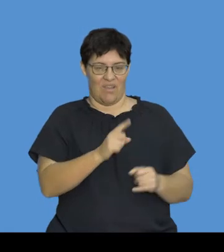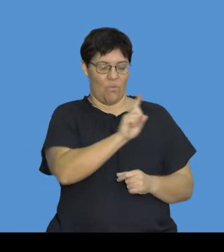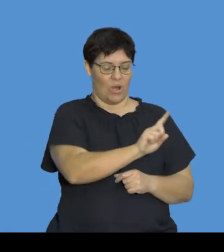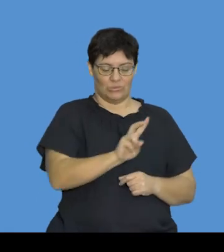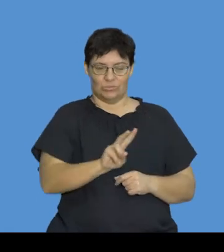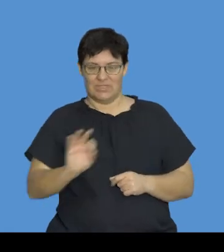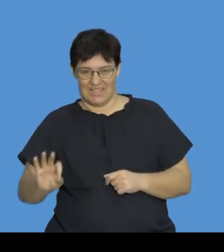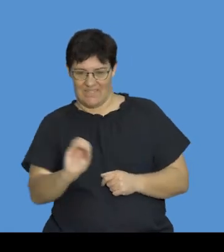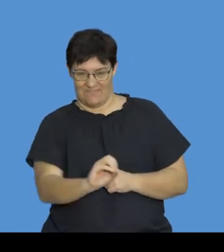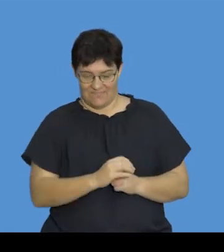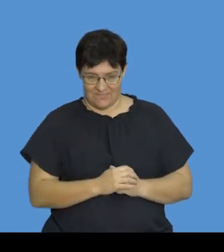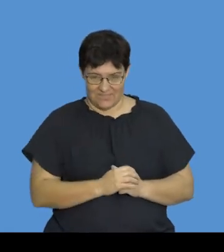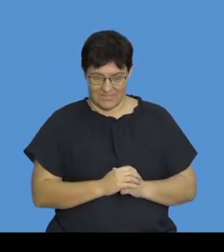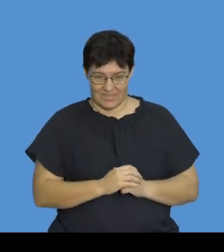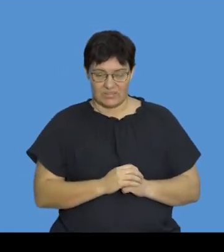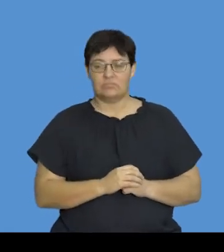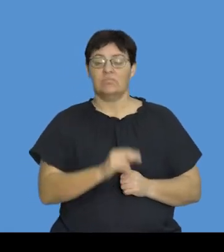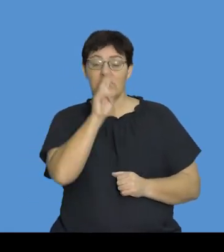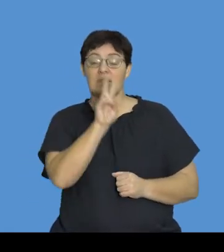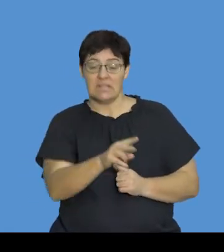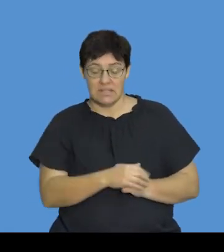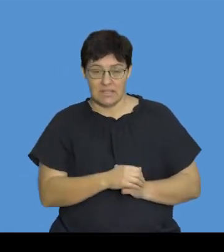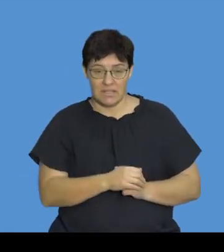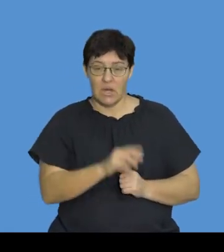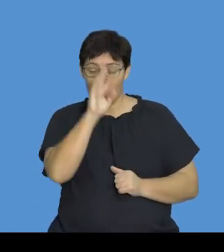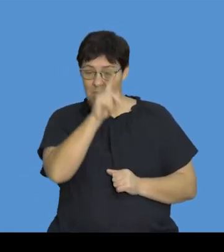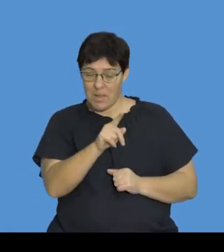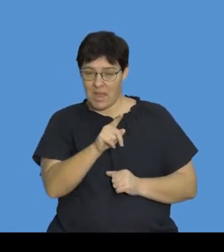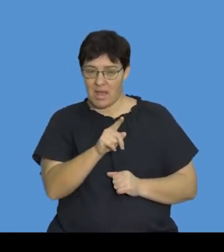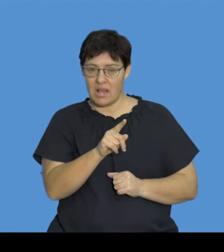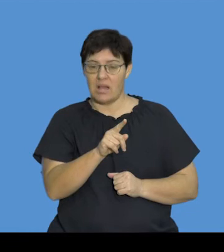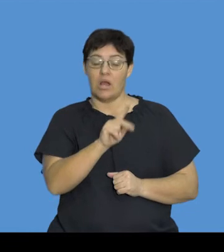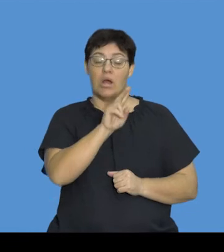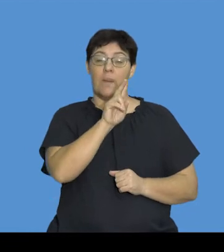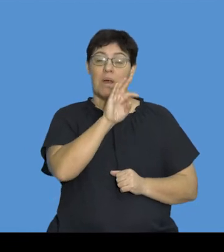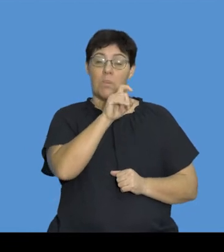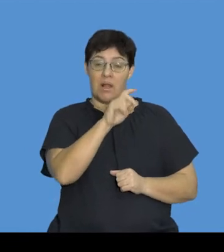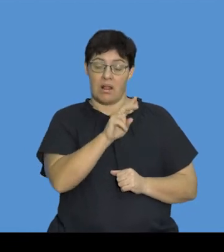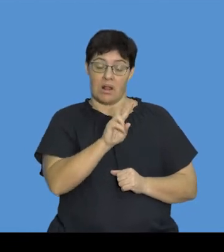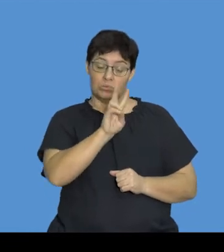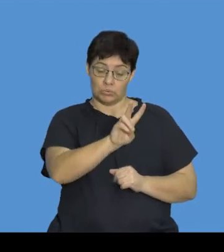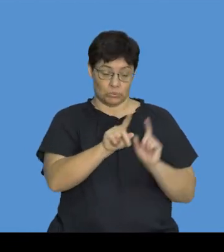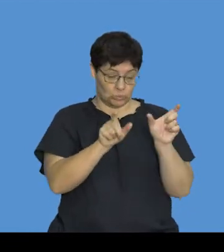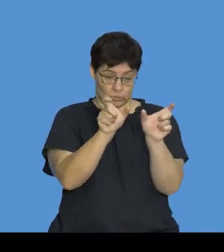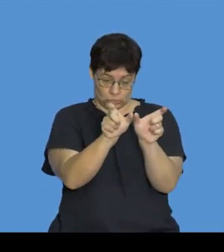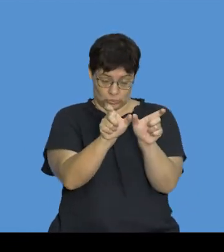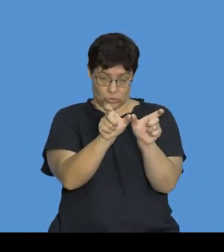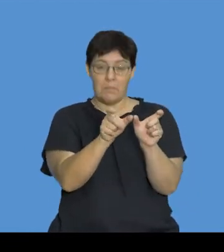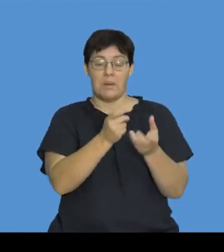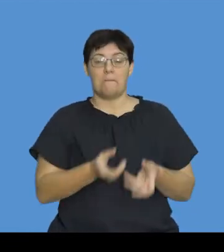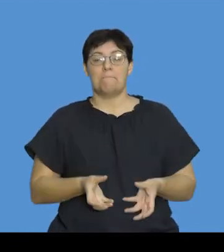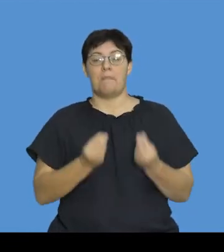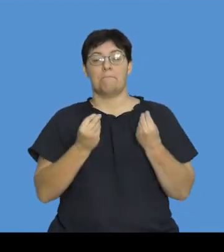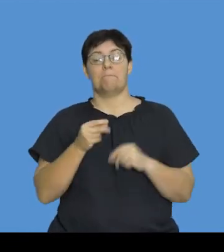right? And remember what I said. I said when we're multiplying two binomials, we get a trinomial. But what do we call